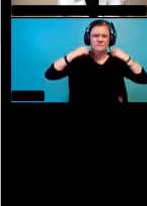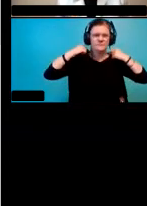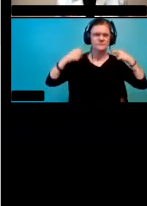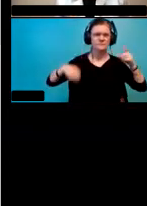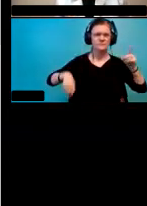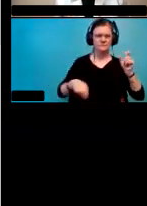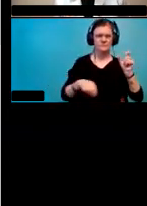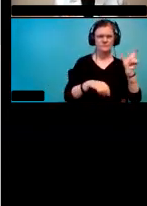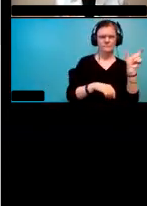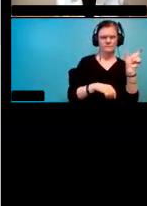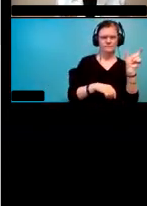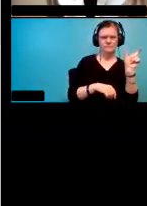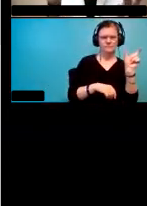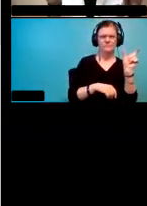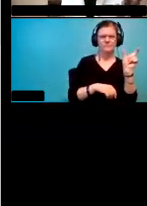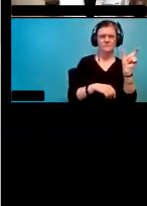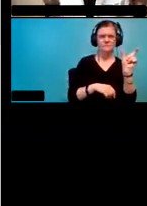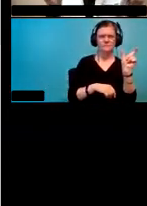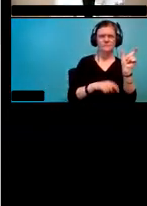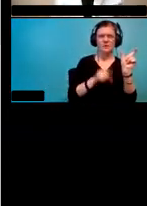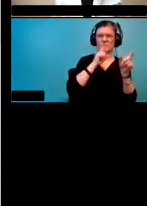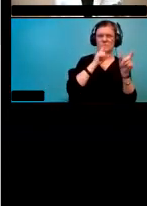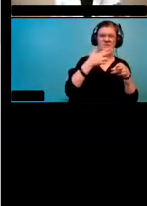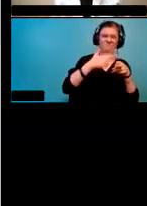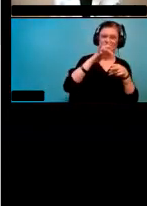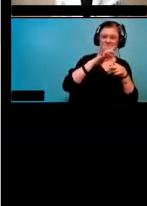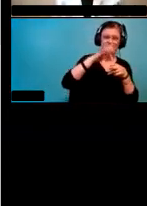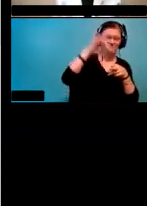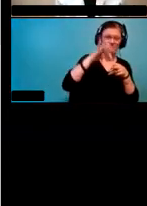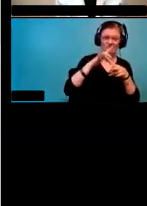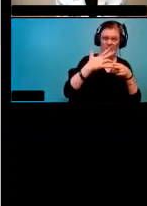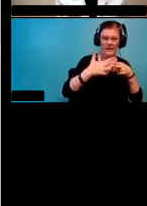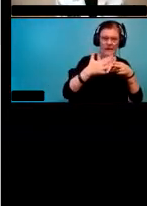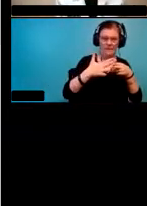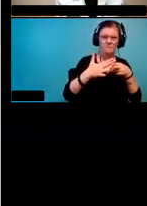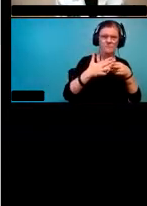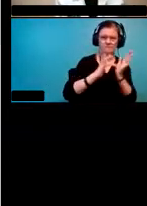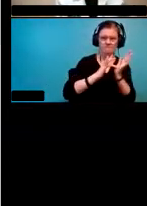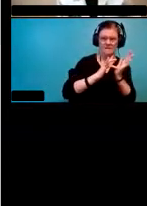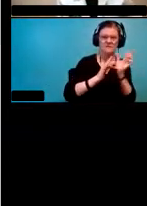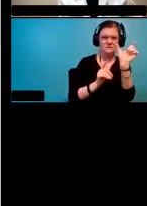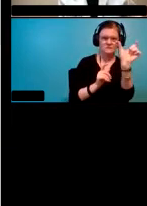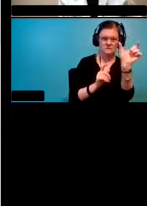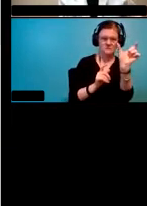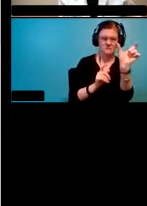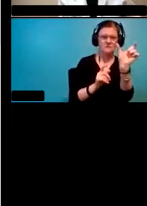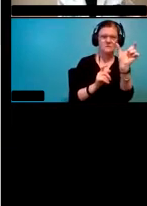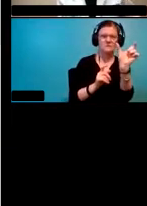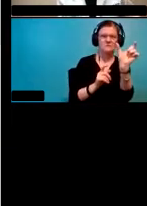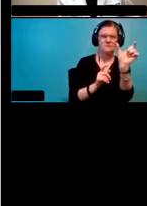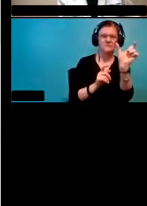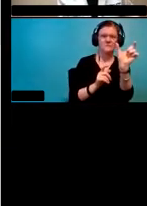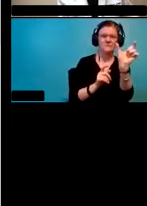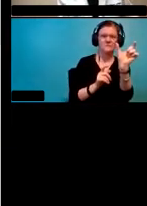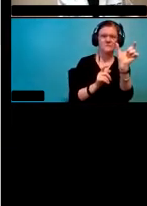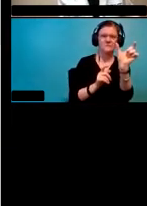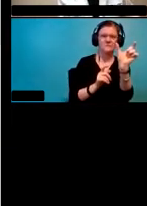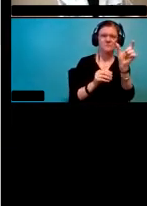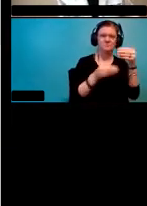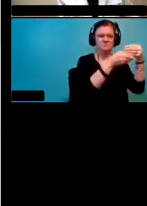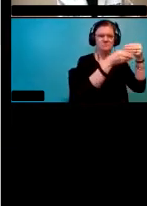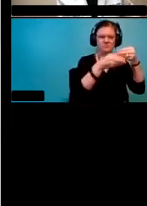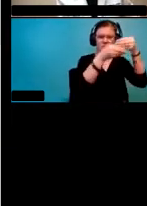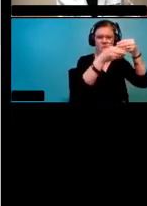levodopa is the gold standard medication for Parkinson's disease. And there are a variety